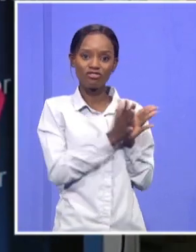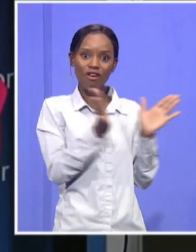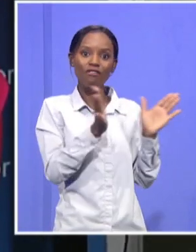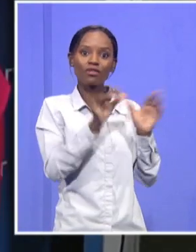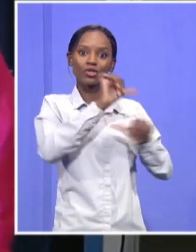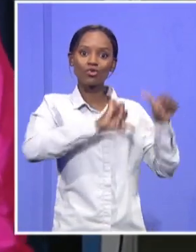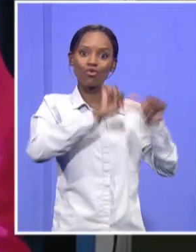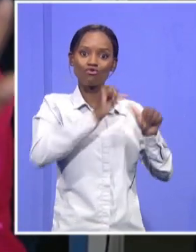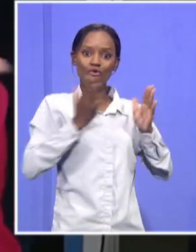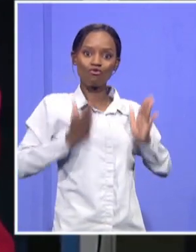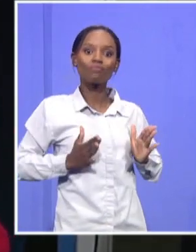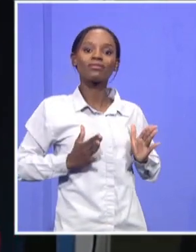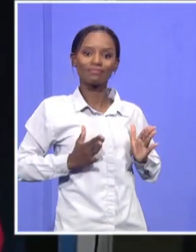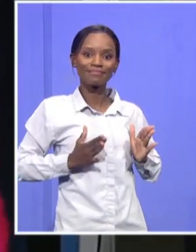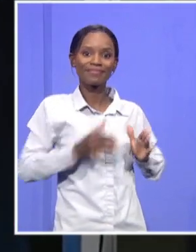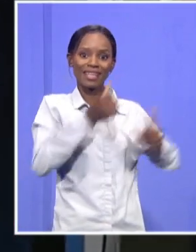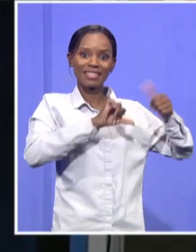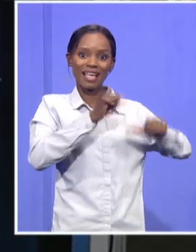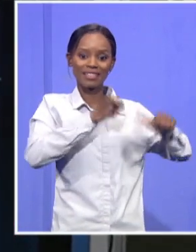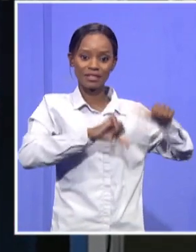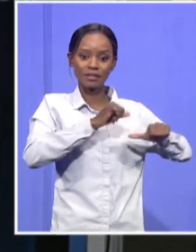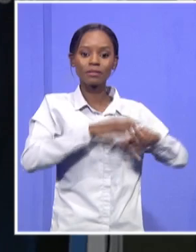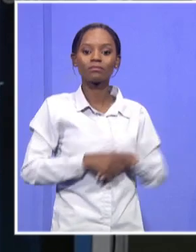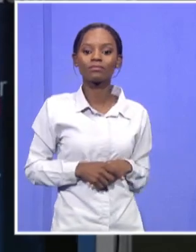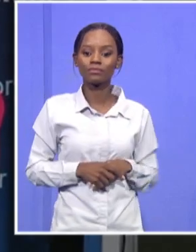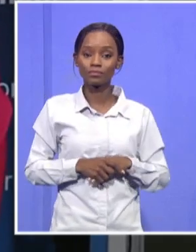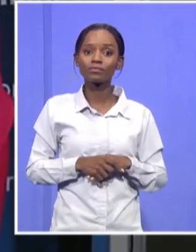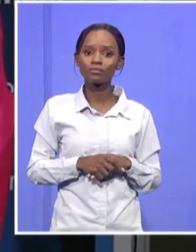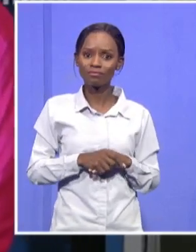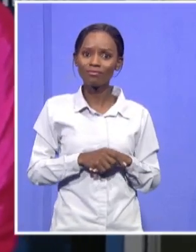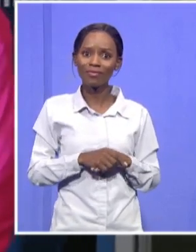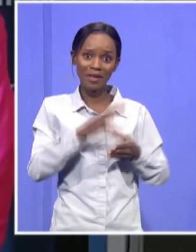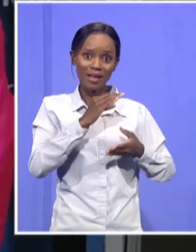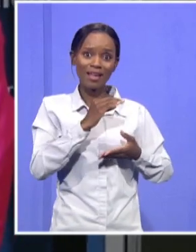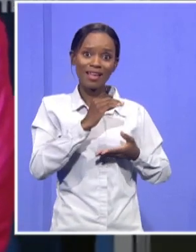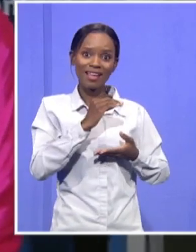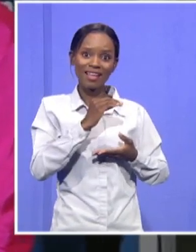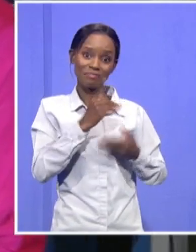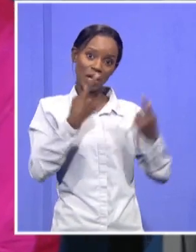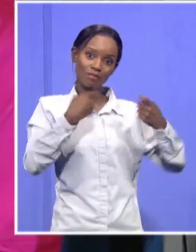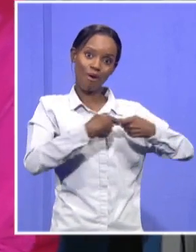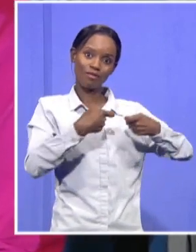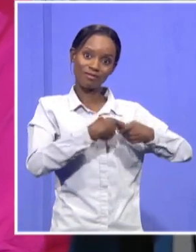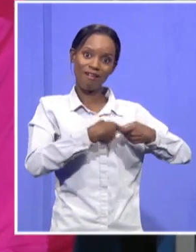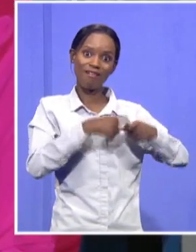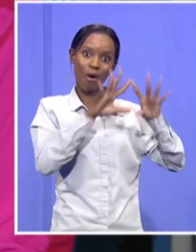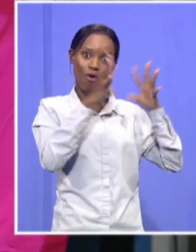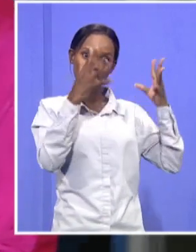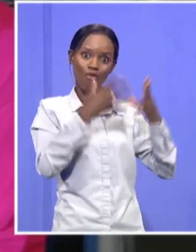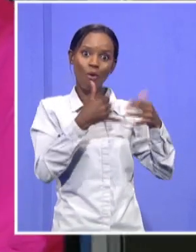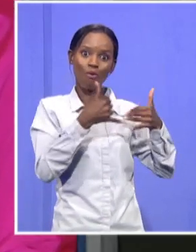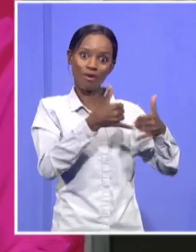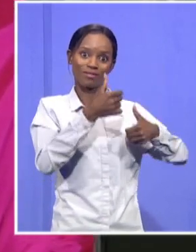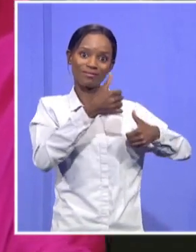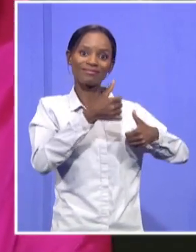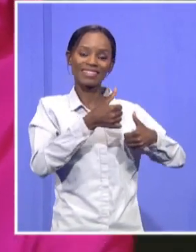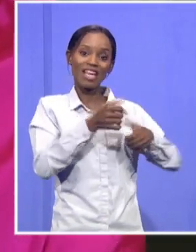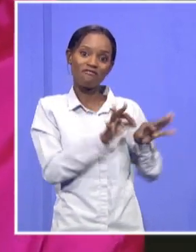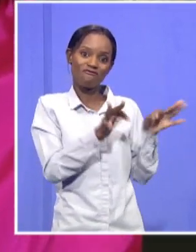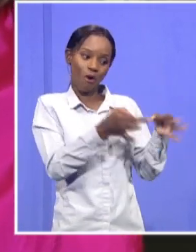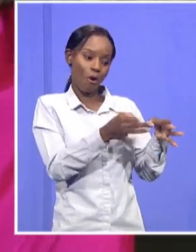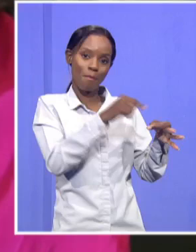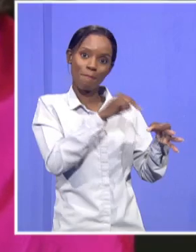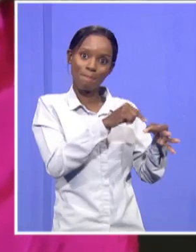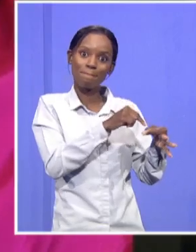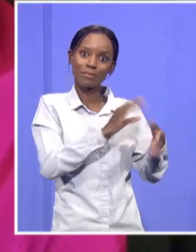of UNESCO, who is a co-sponsor of this wonderful World Science Forum. UNESCO, of course, playing a big role in